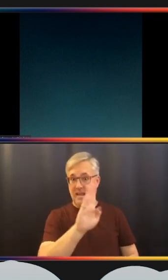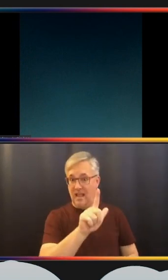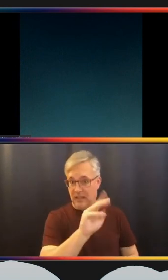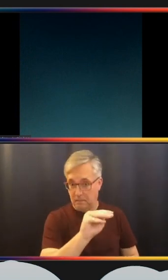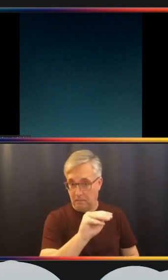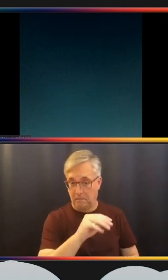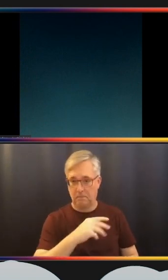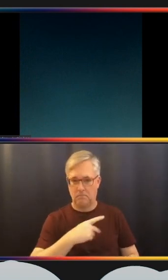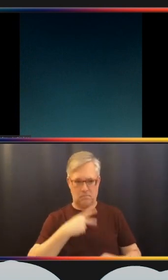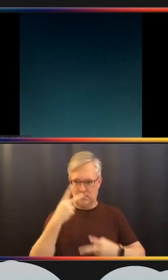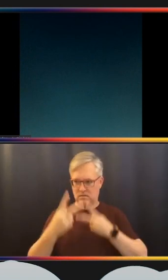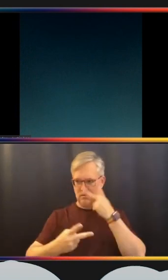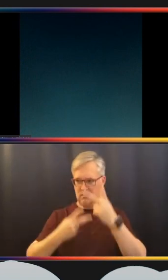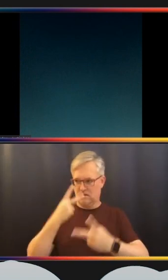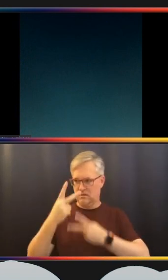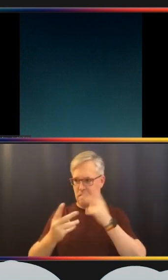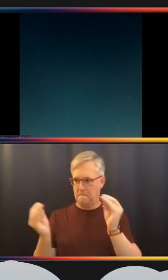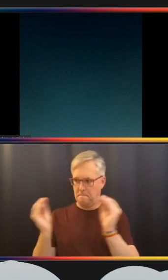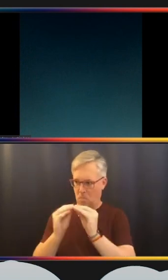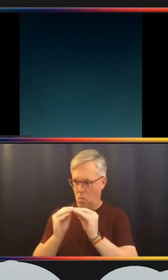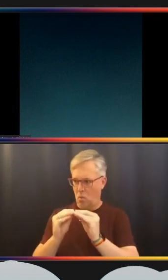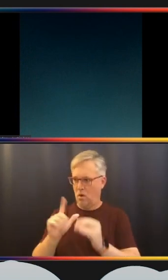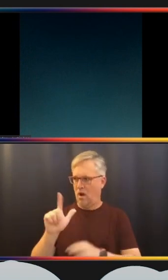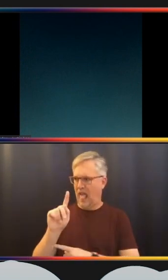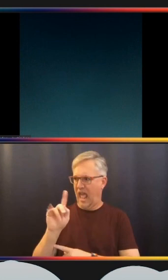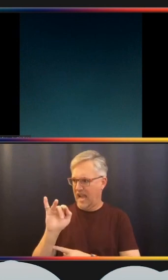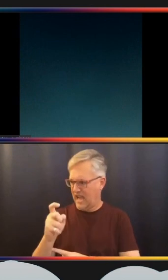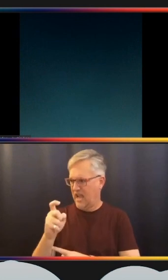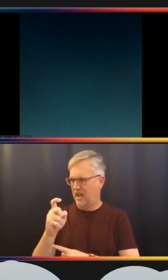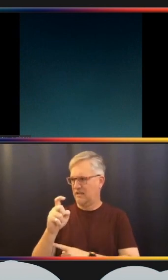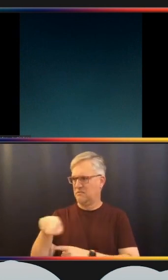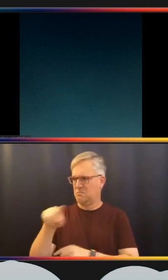of it than I would like to. I wish we would stop that.